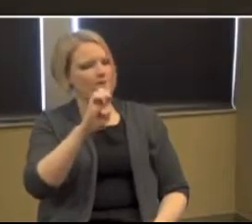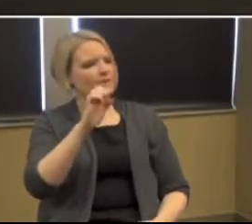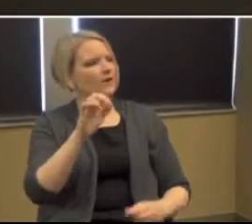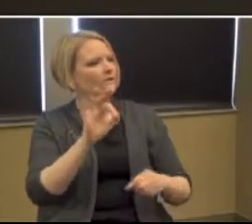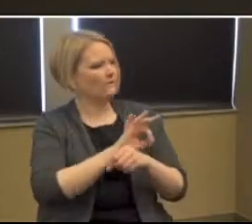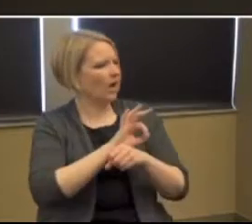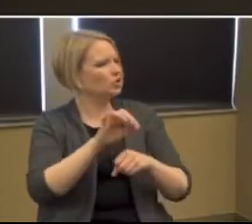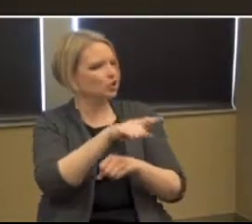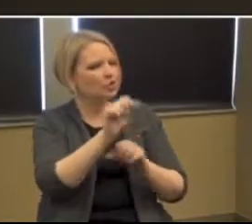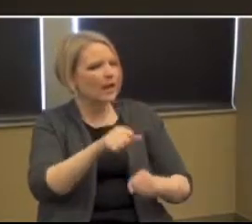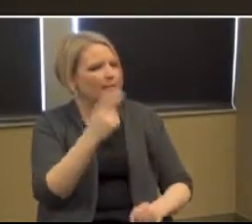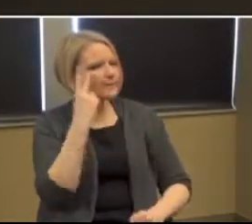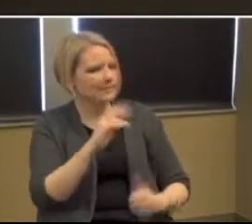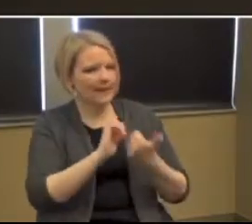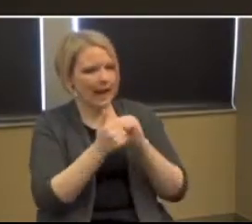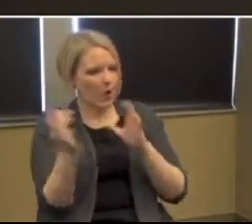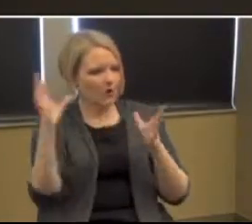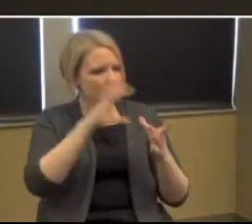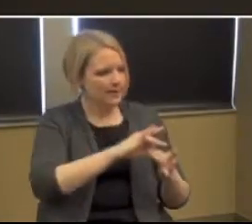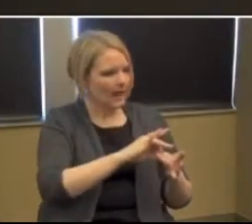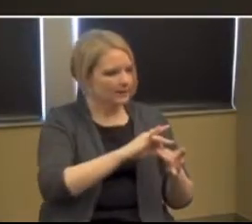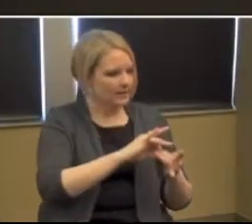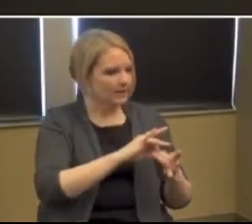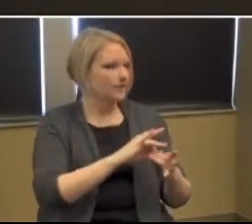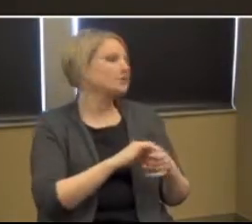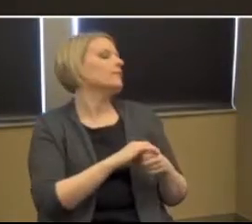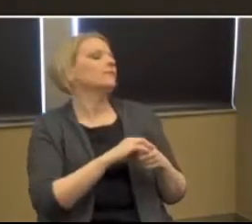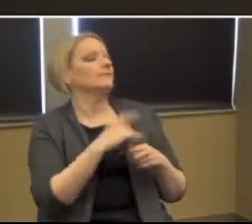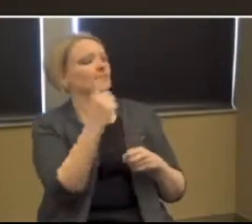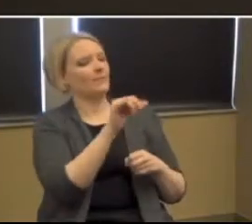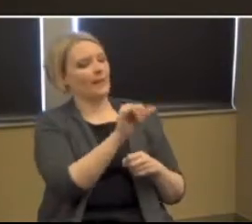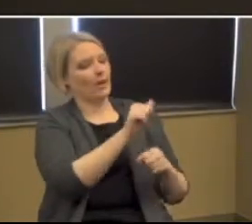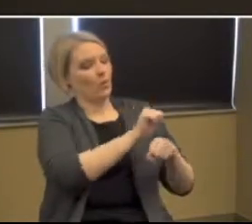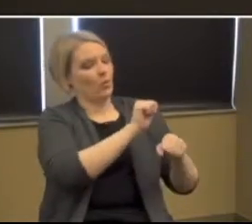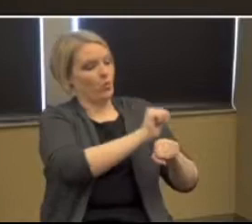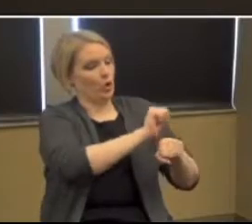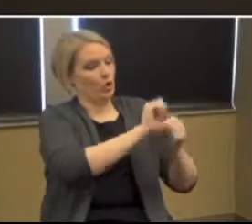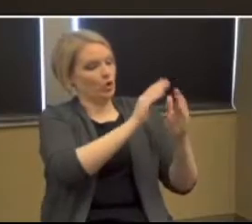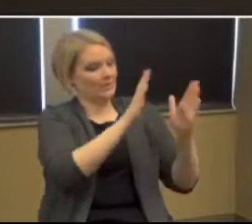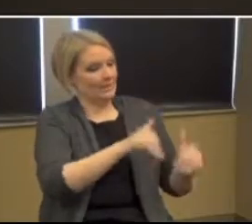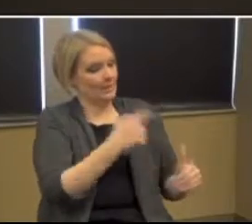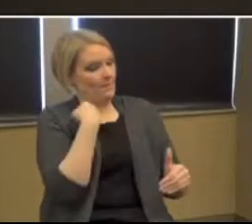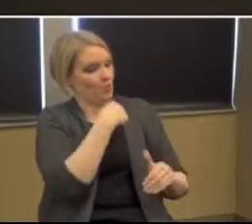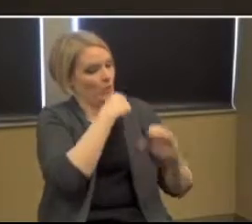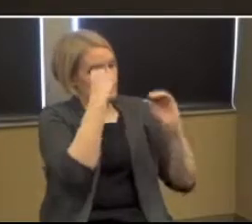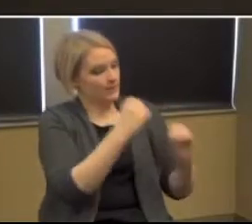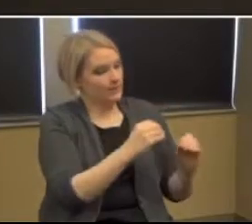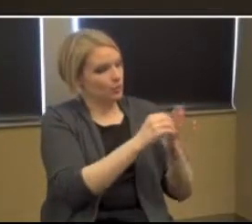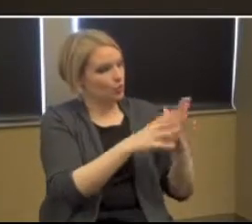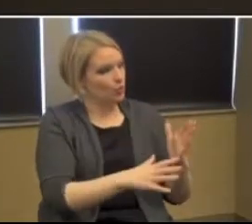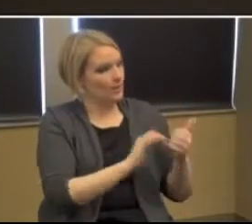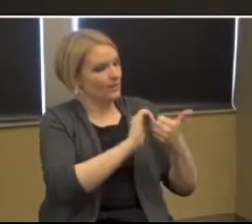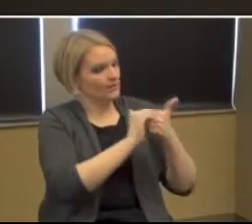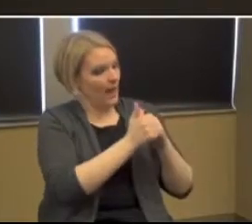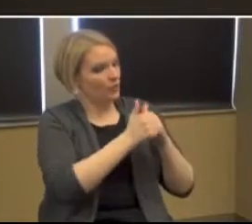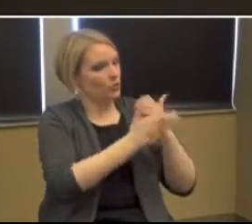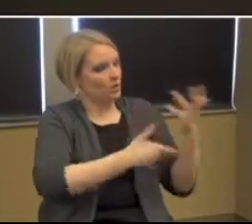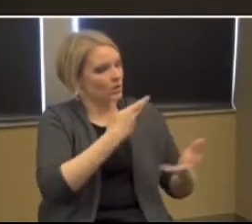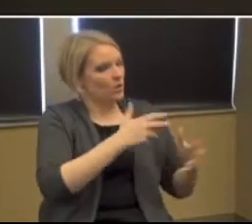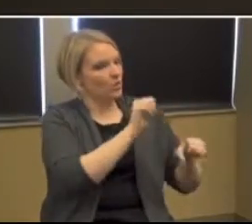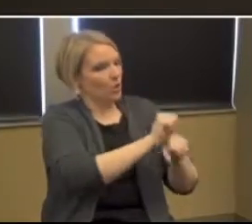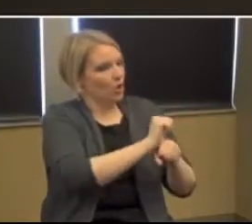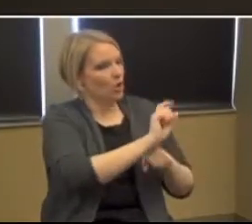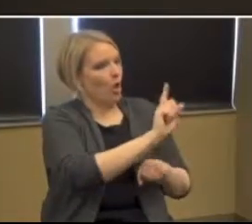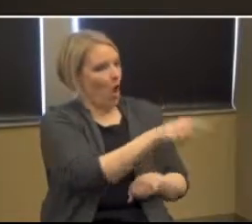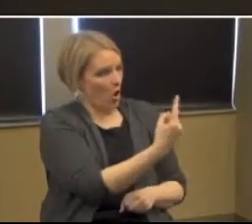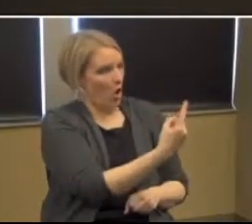probably easily see the connection between something like a work system where we're teaching students to work through a task